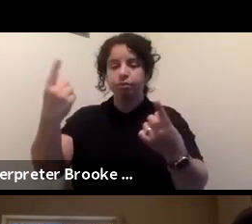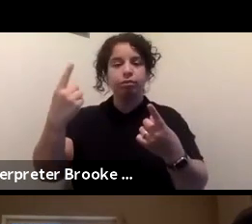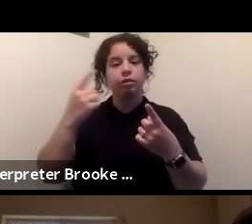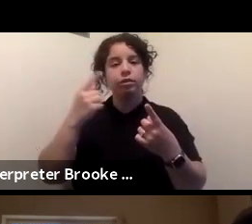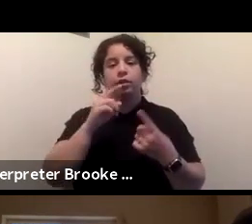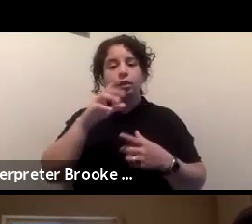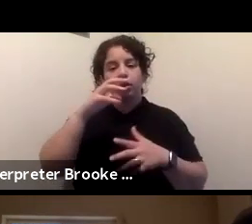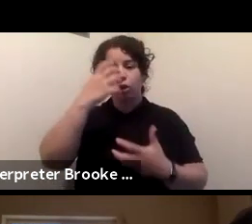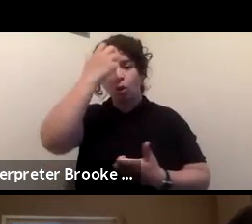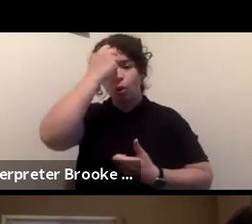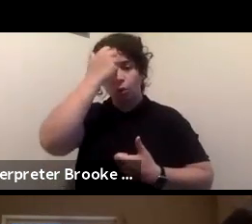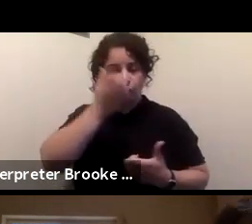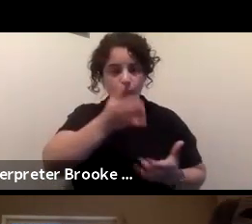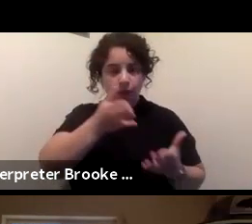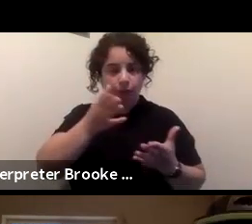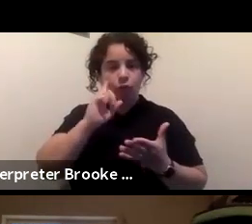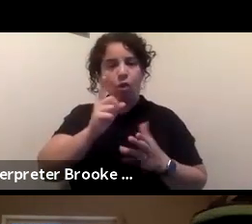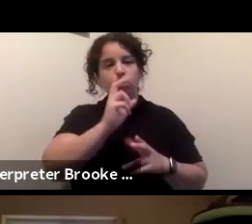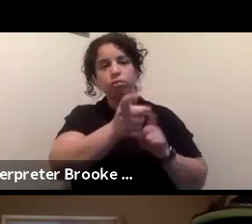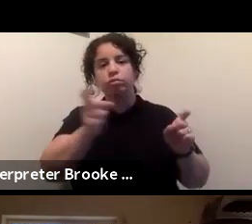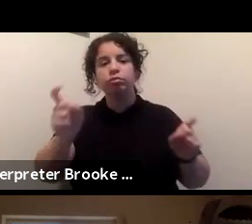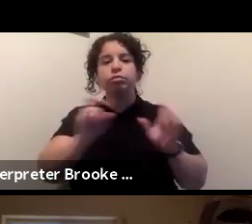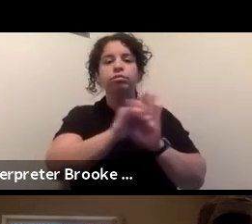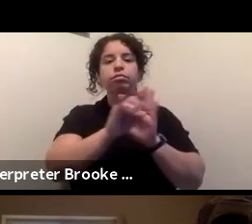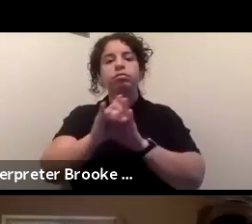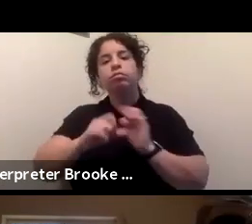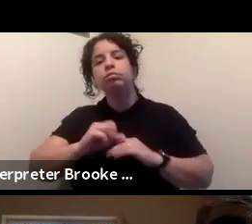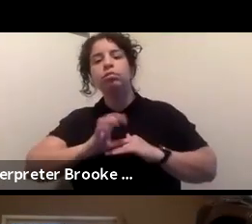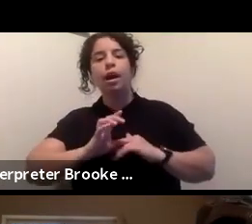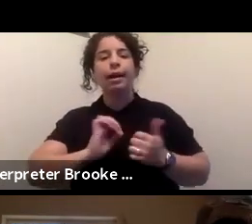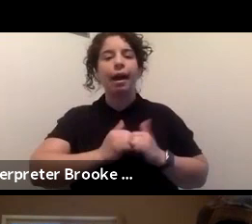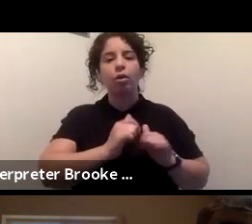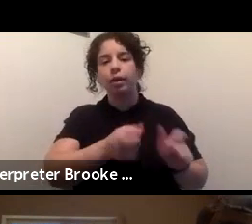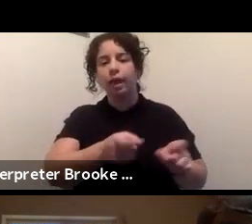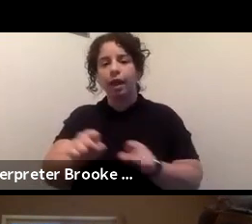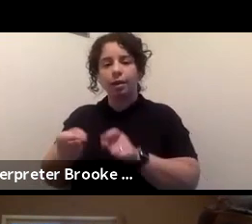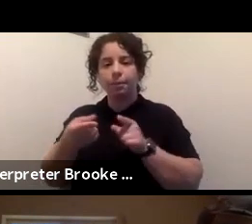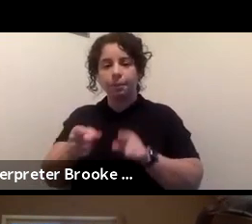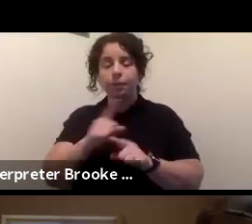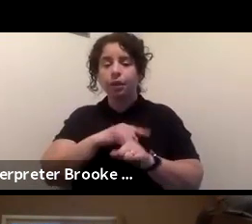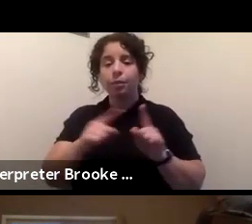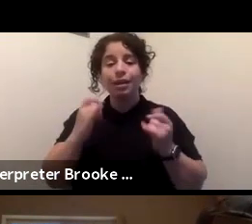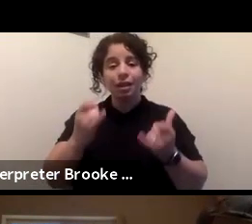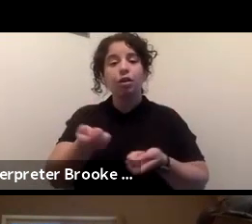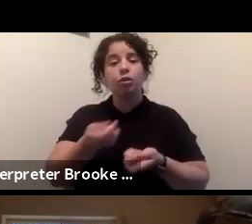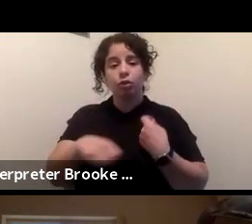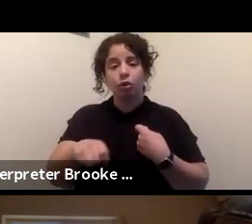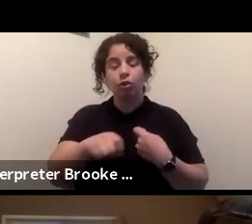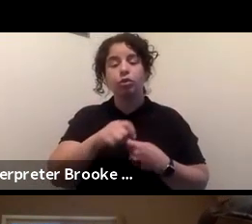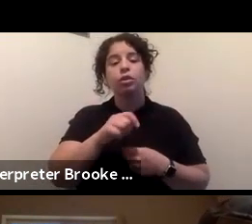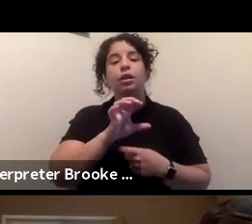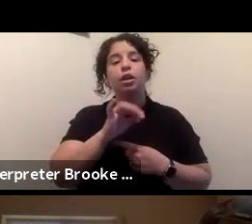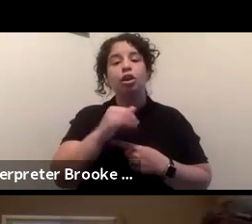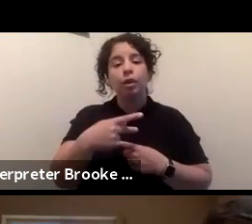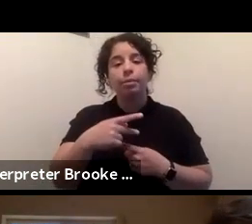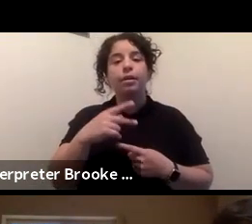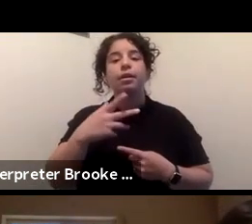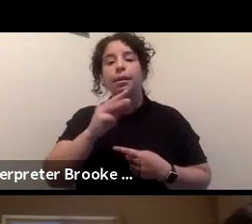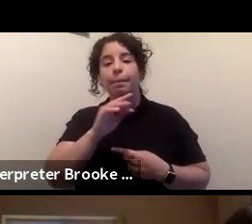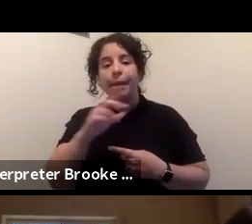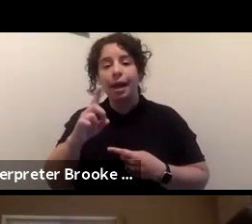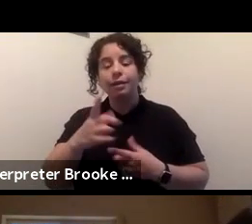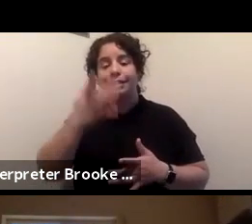dignity. We use CRIP to include those who identify as MAD, sick, and disabled,